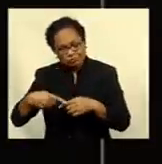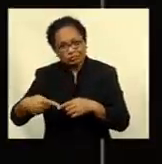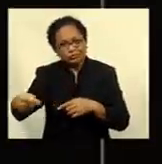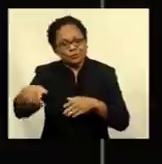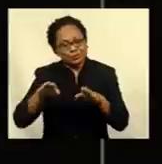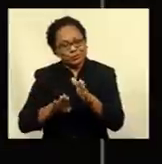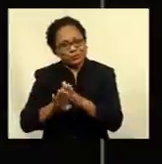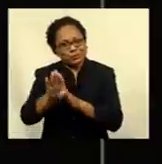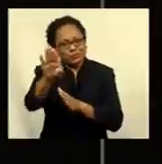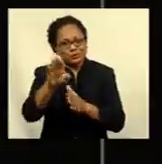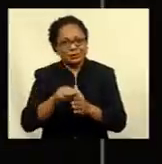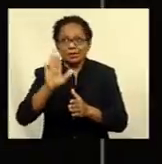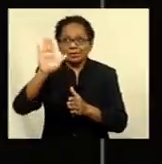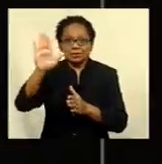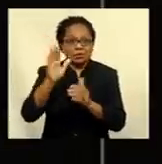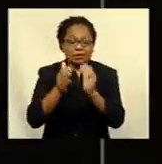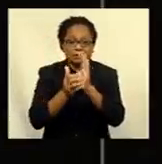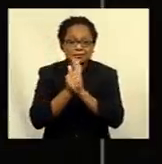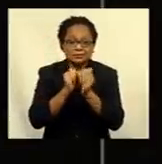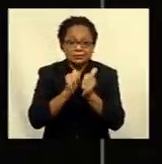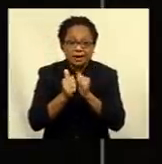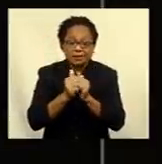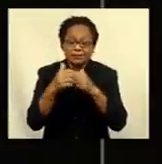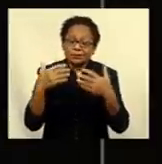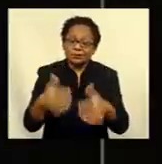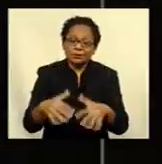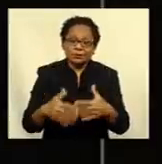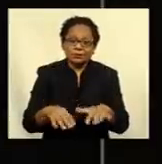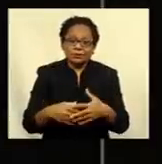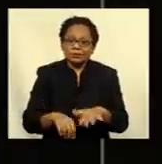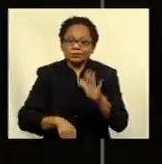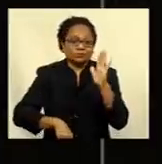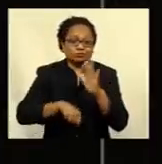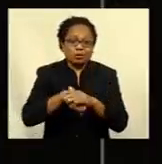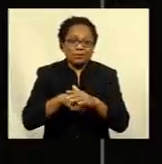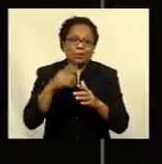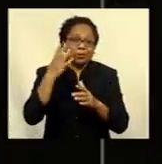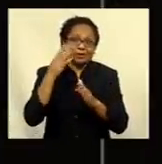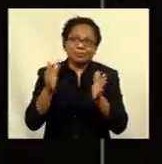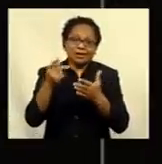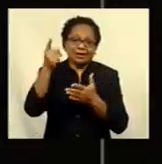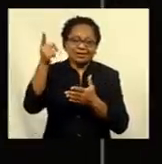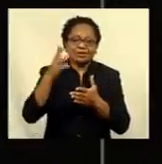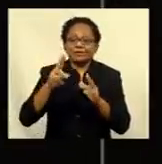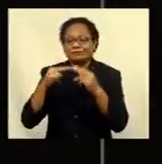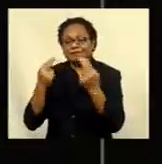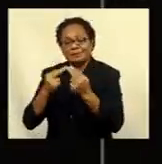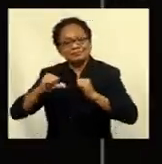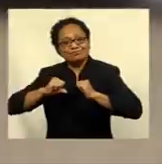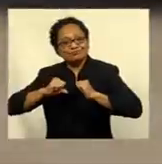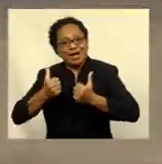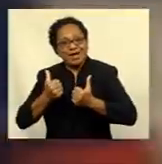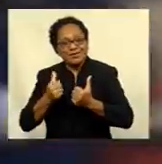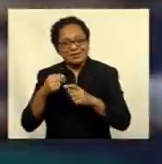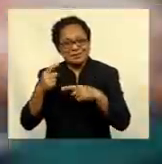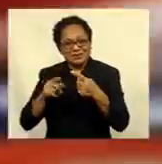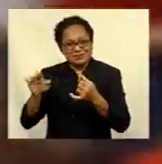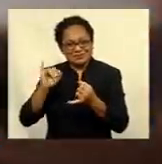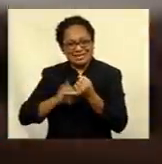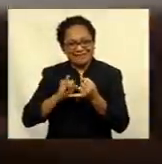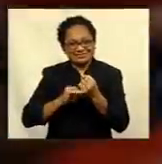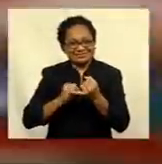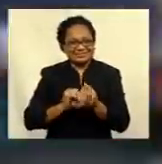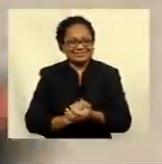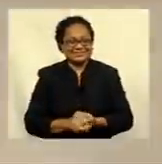has been outstanding, making his family in Naitonitoni Navua extremely proud. Pranita Prakash again.